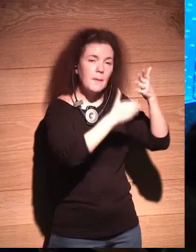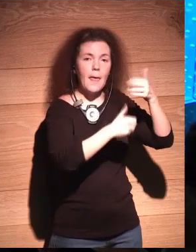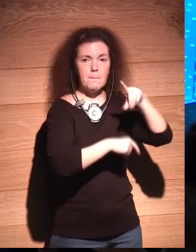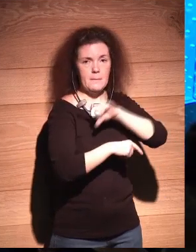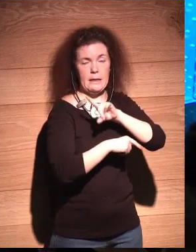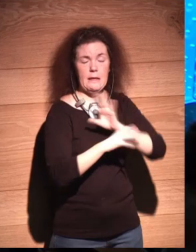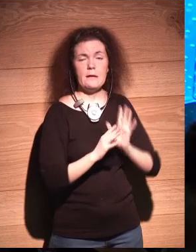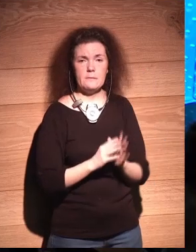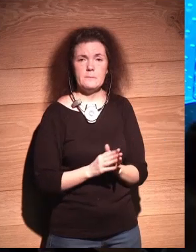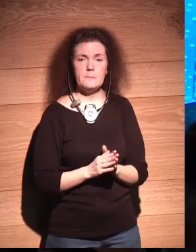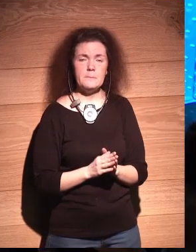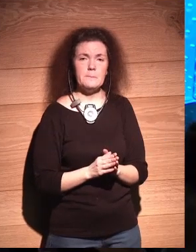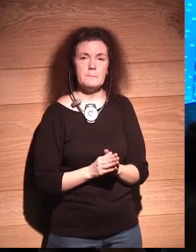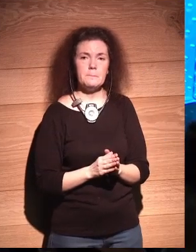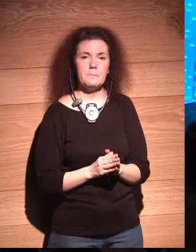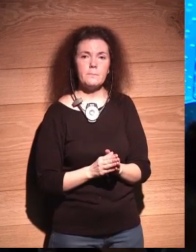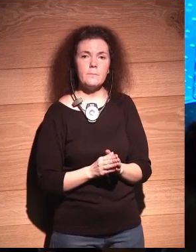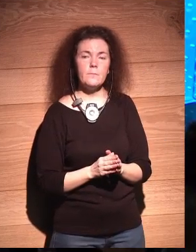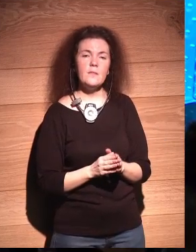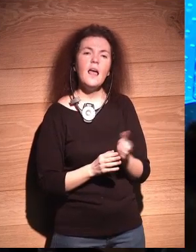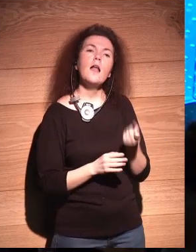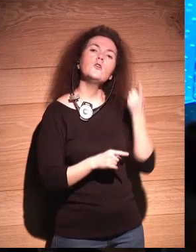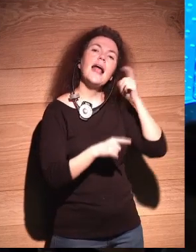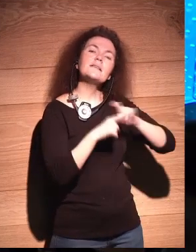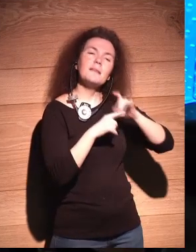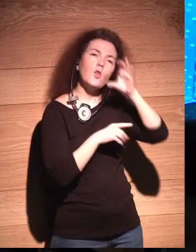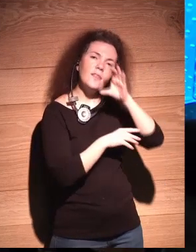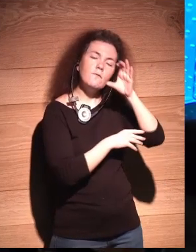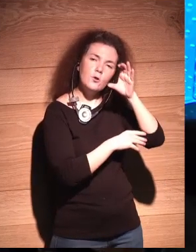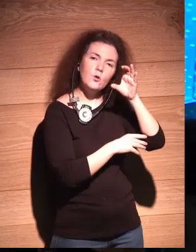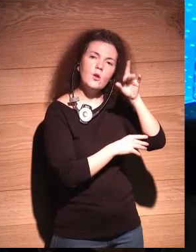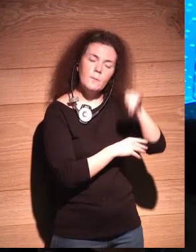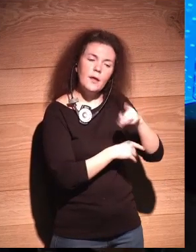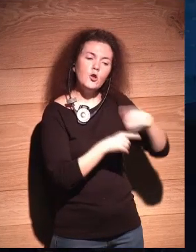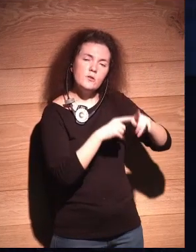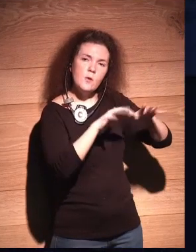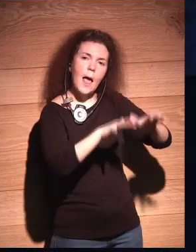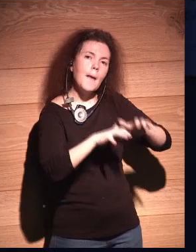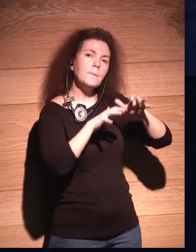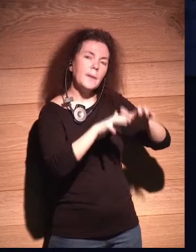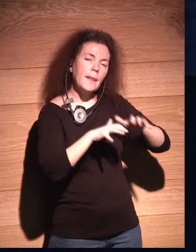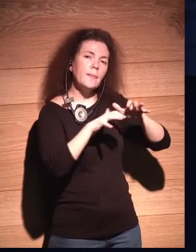with some scientific things that you learn, of course, along the way, but basically it was that. So